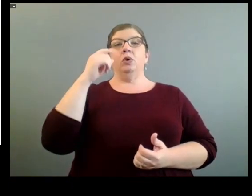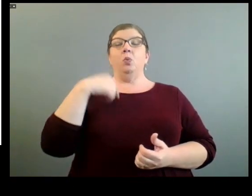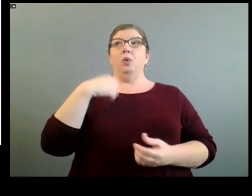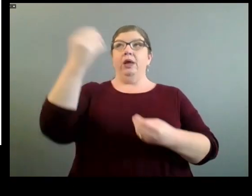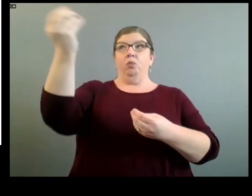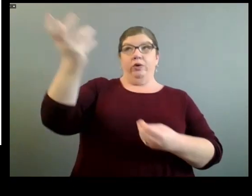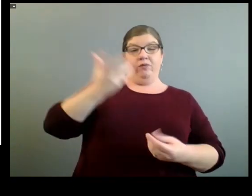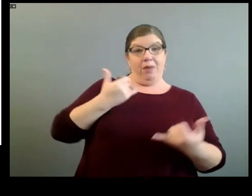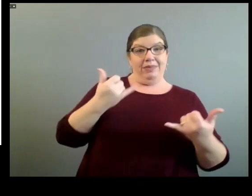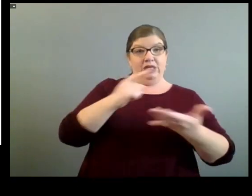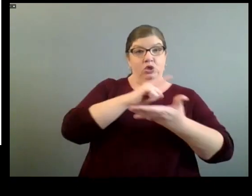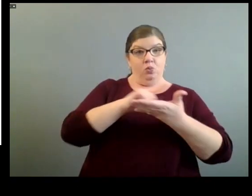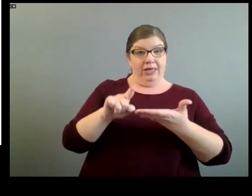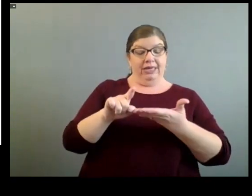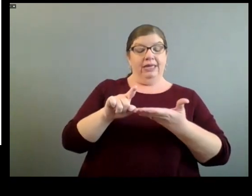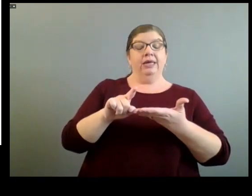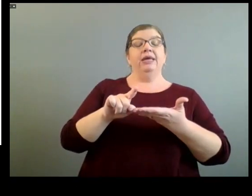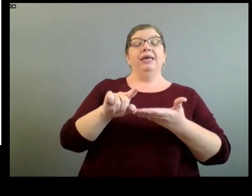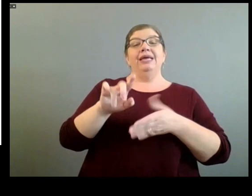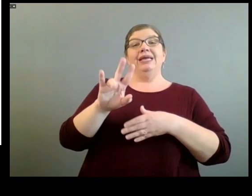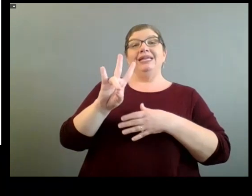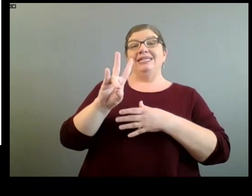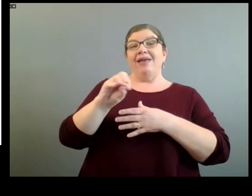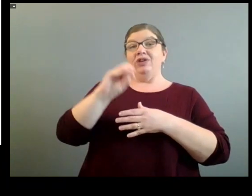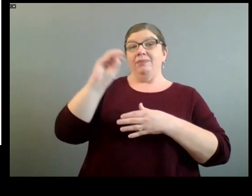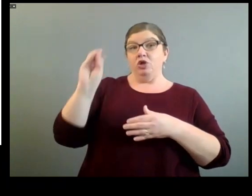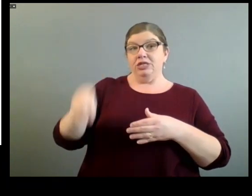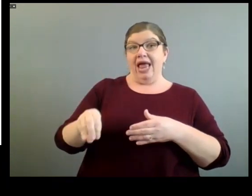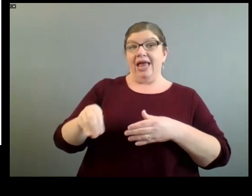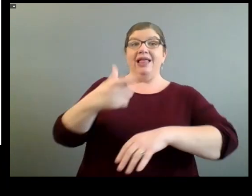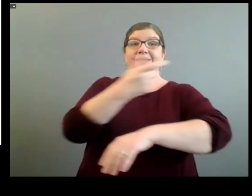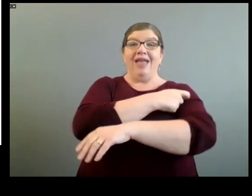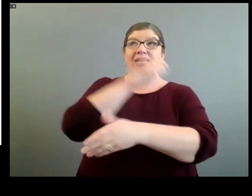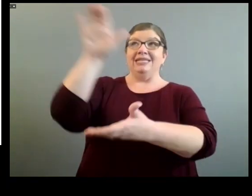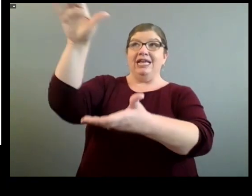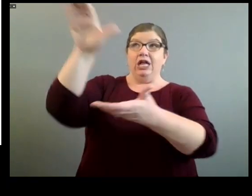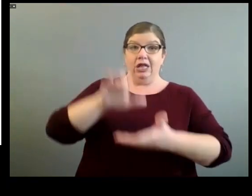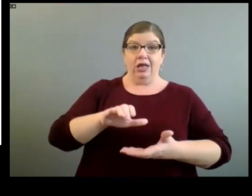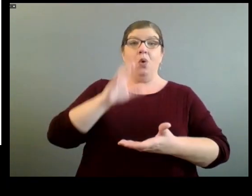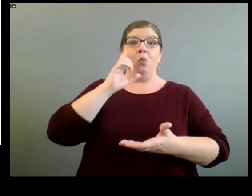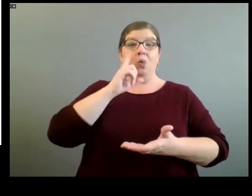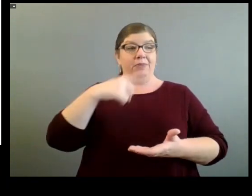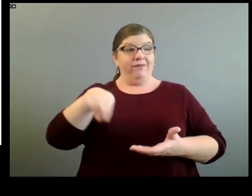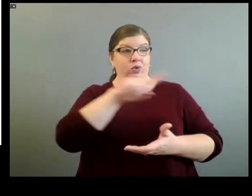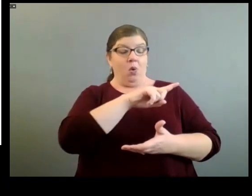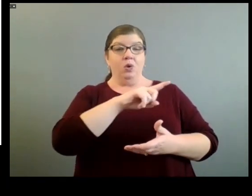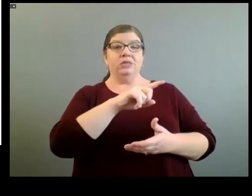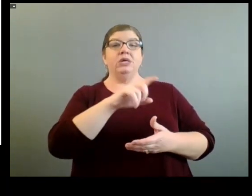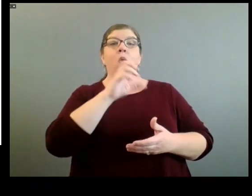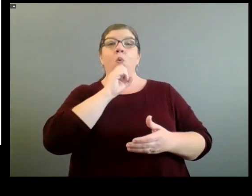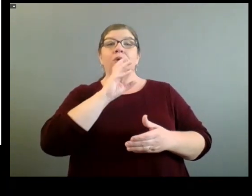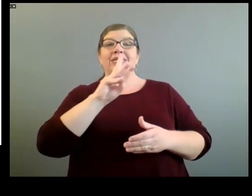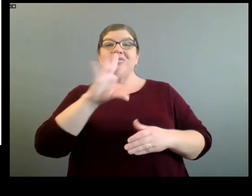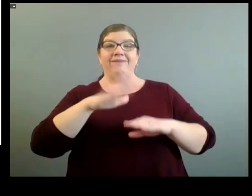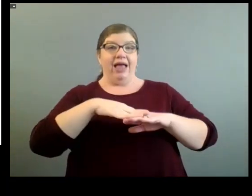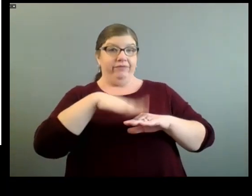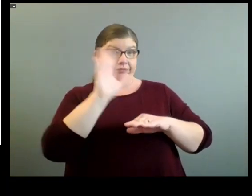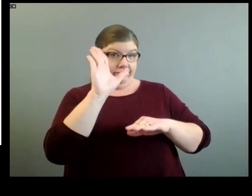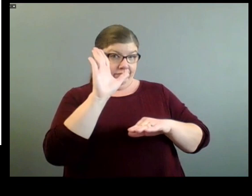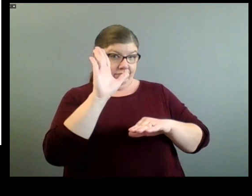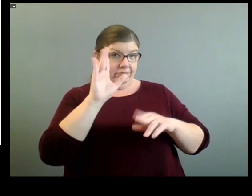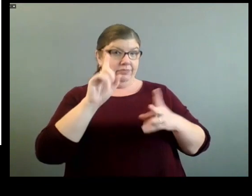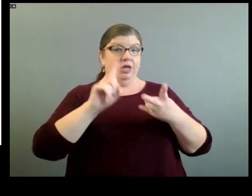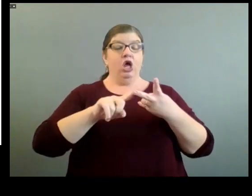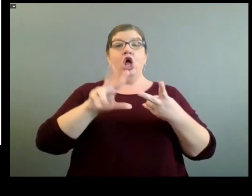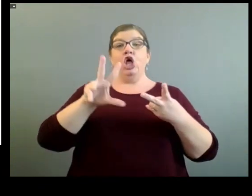that 70% of vaccine allocated will be for those 65 plus, and 30%